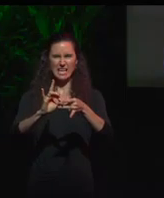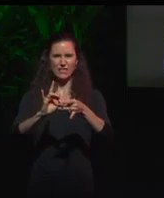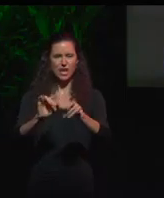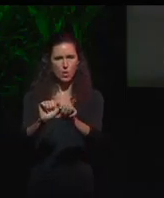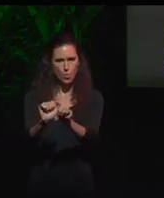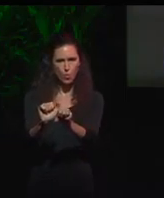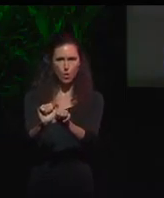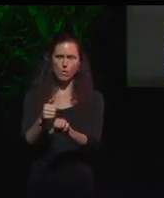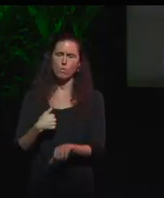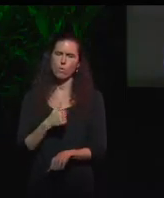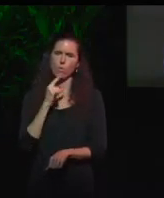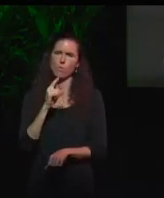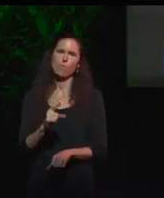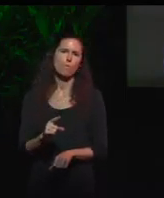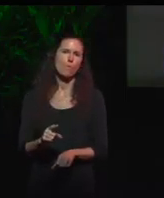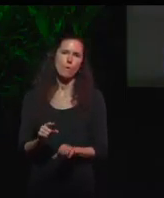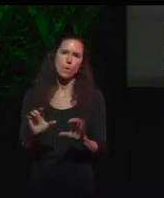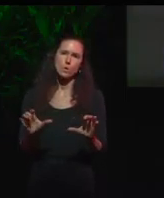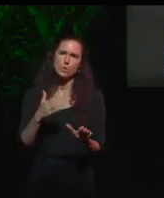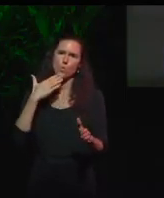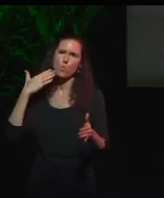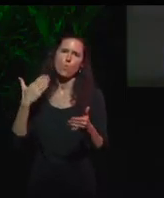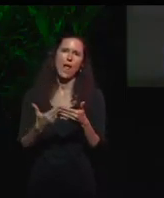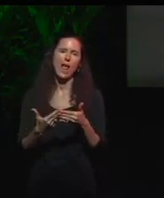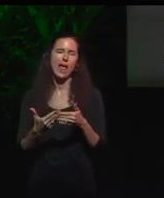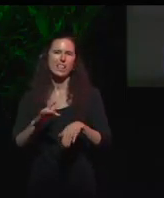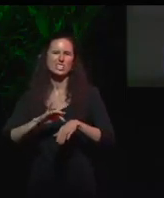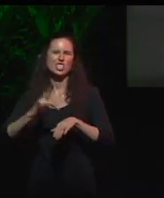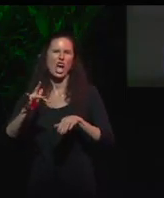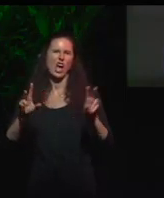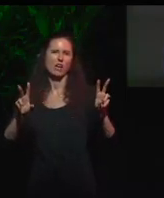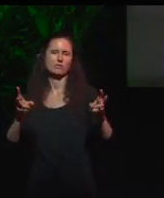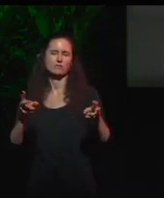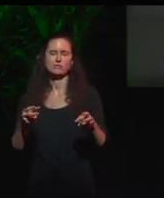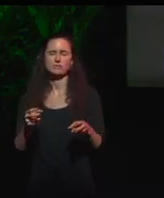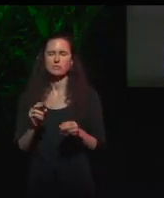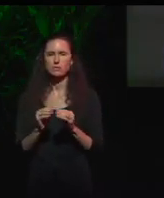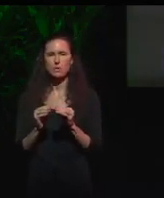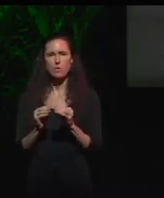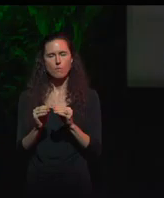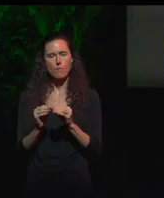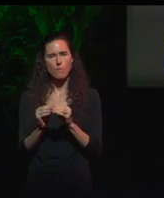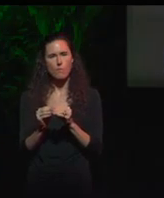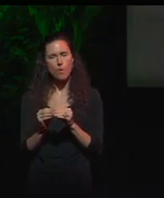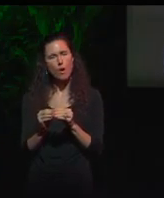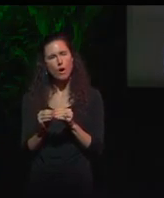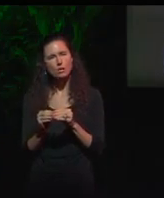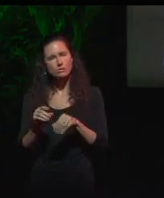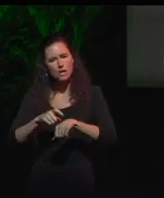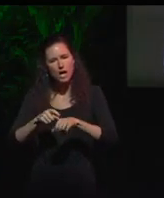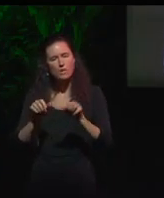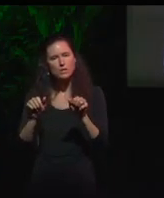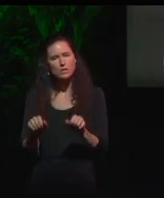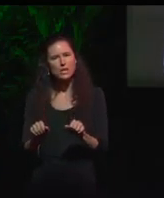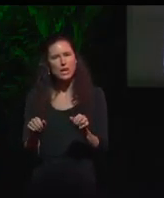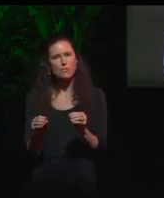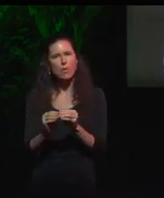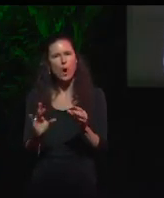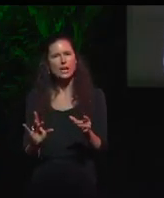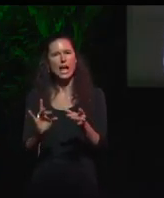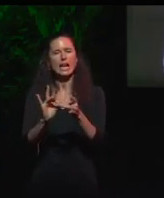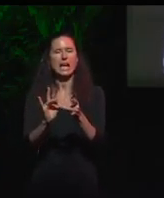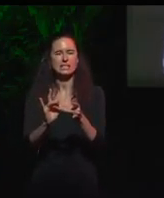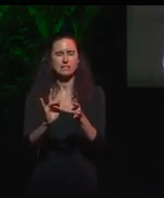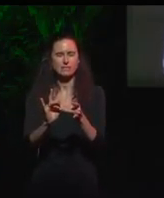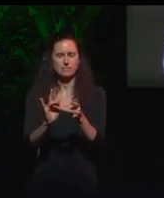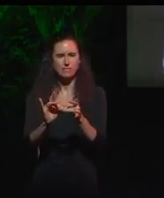we really shine, and there's a lot of room for us to do more connective action at FSCJ.